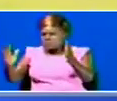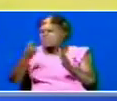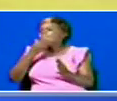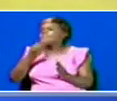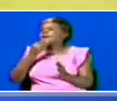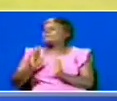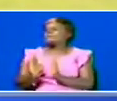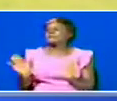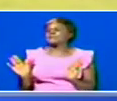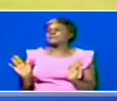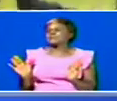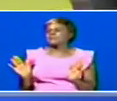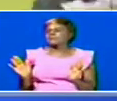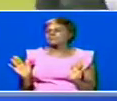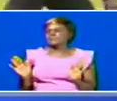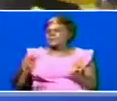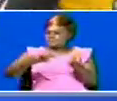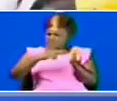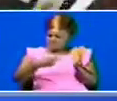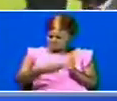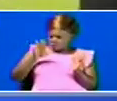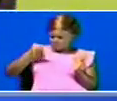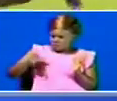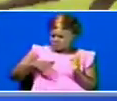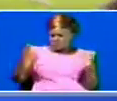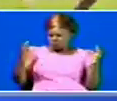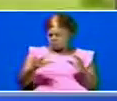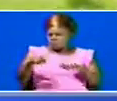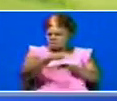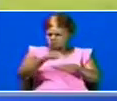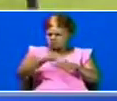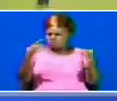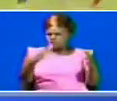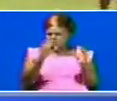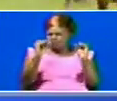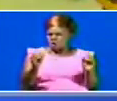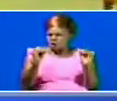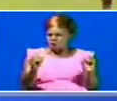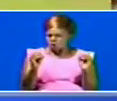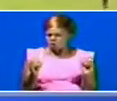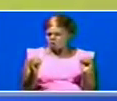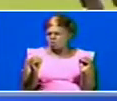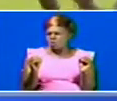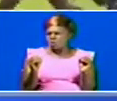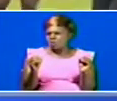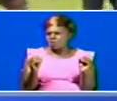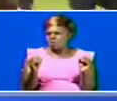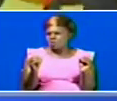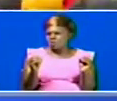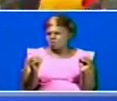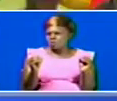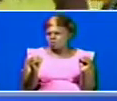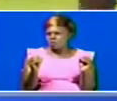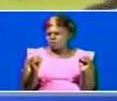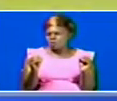rugby. So are you saying then that the women's team isn't a national team? Because you say the sponsorship was on the men's. From our